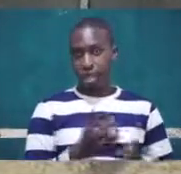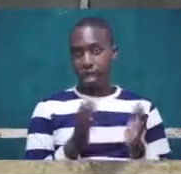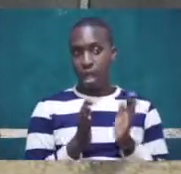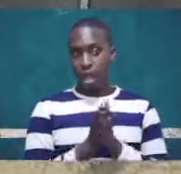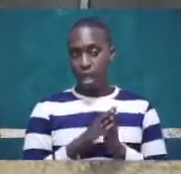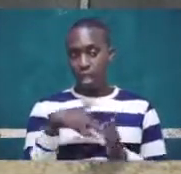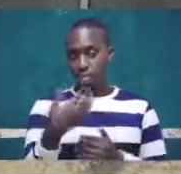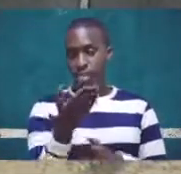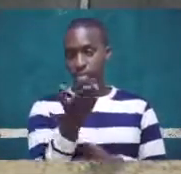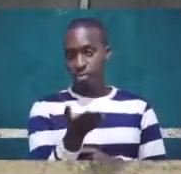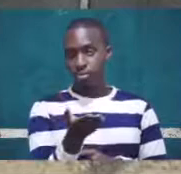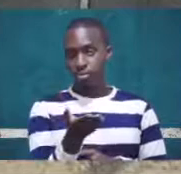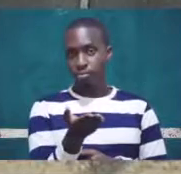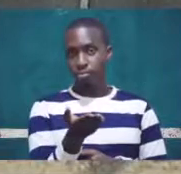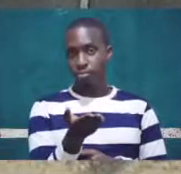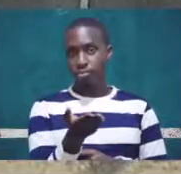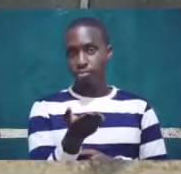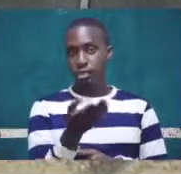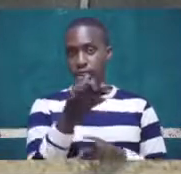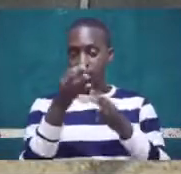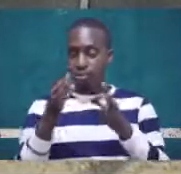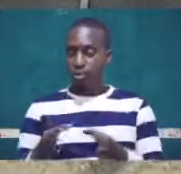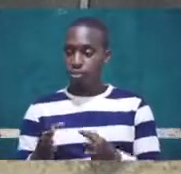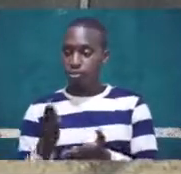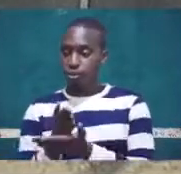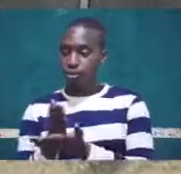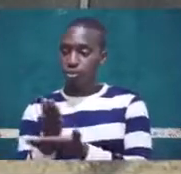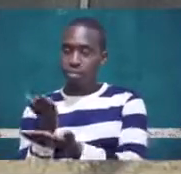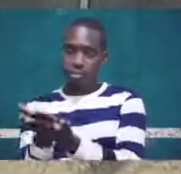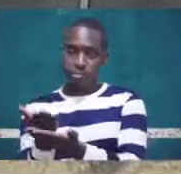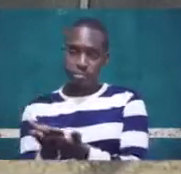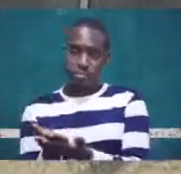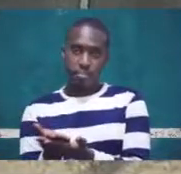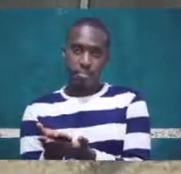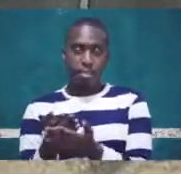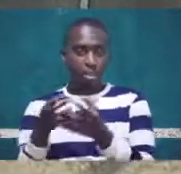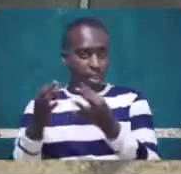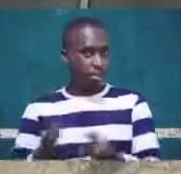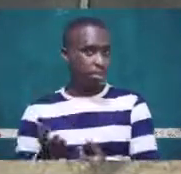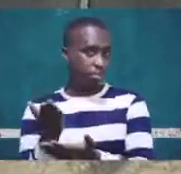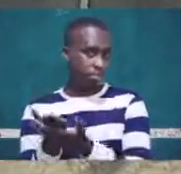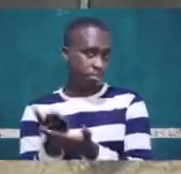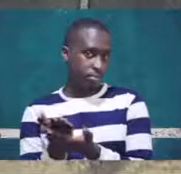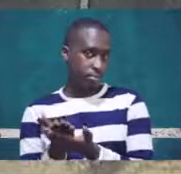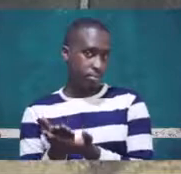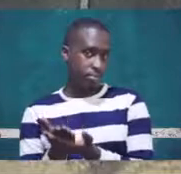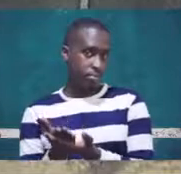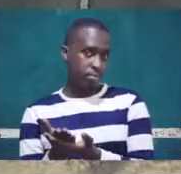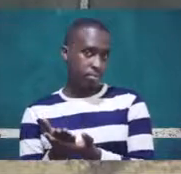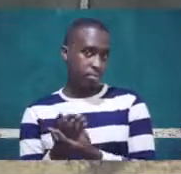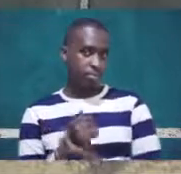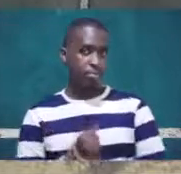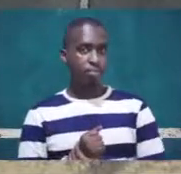then this is our quantity demanded, this is our quantity demanded, this is our